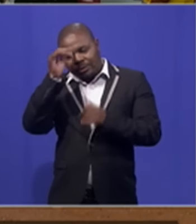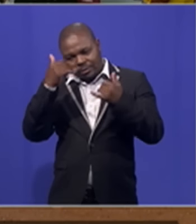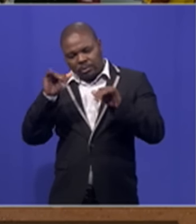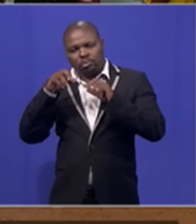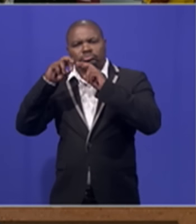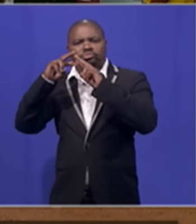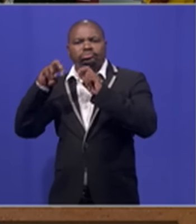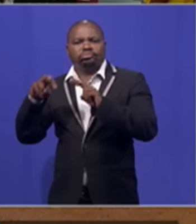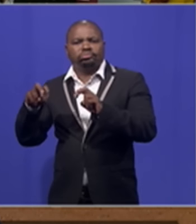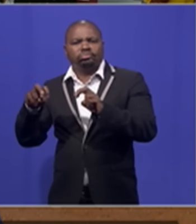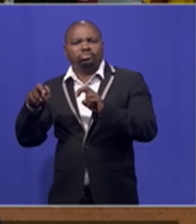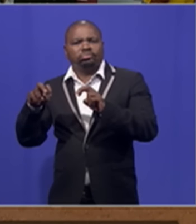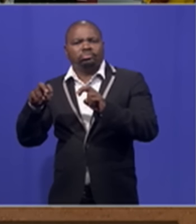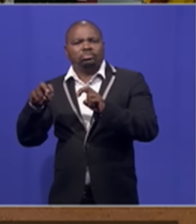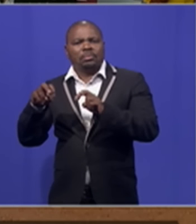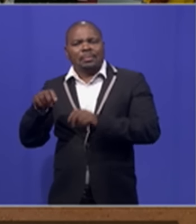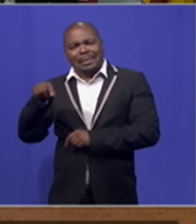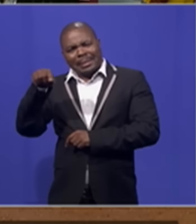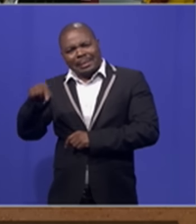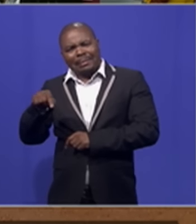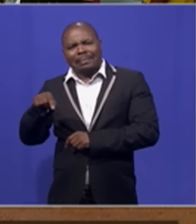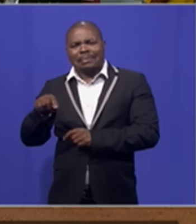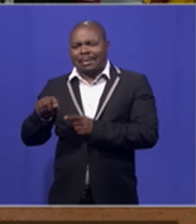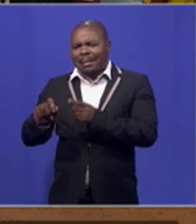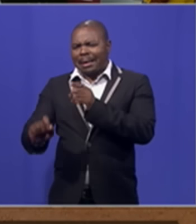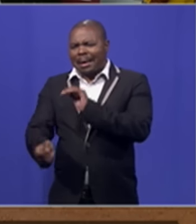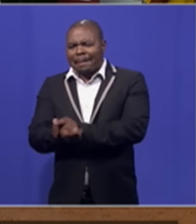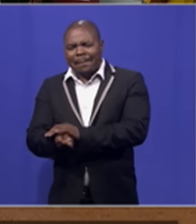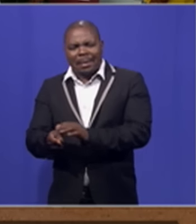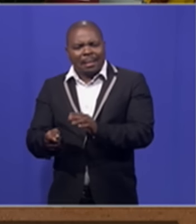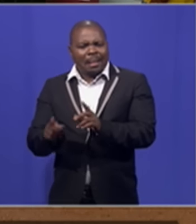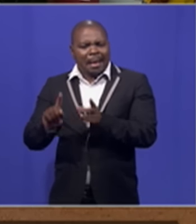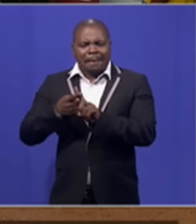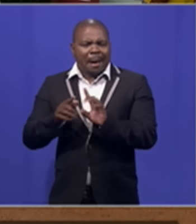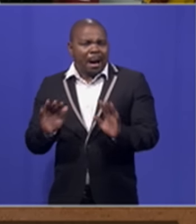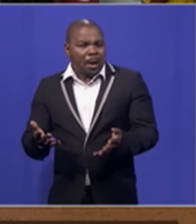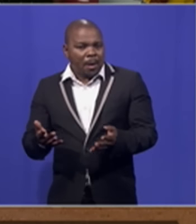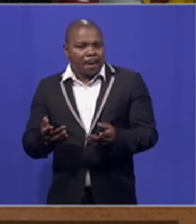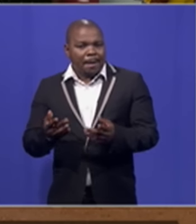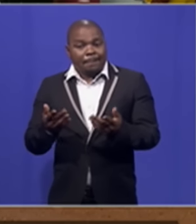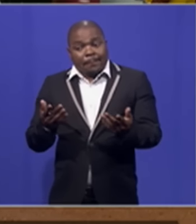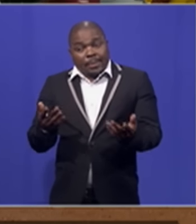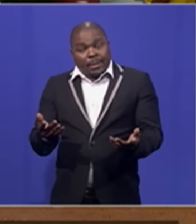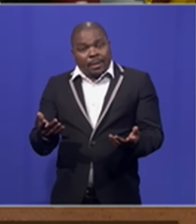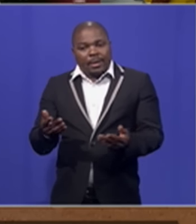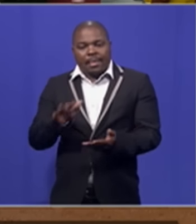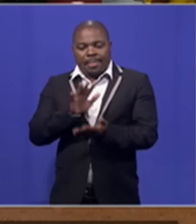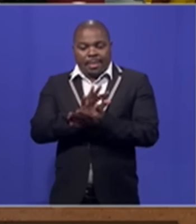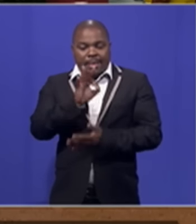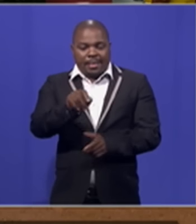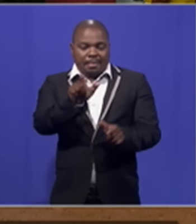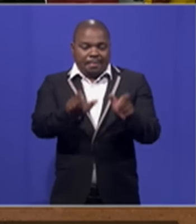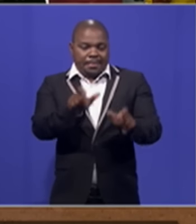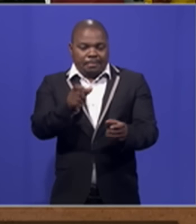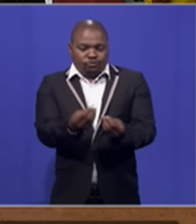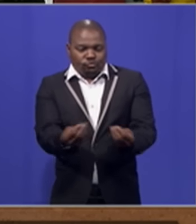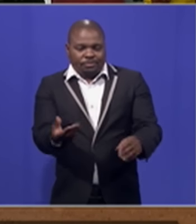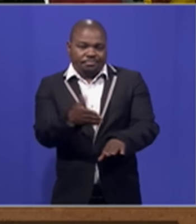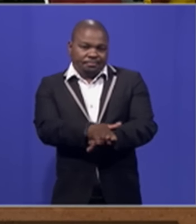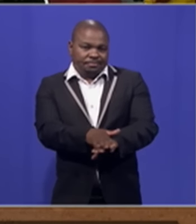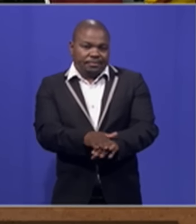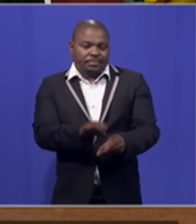ka hore what caused accident eno mara dilo ha di eme ba 13 ba hlokafetse re tseba hore hona